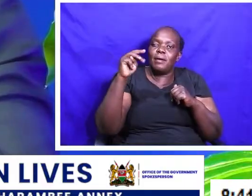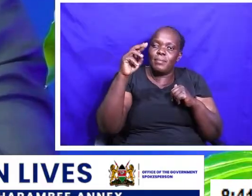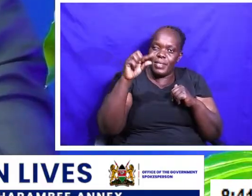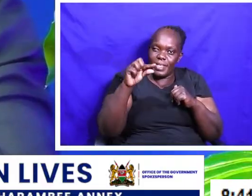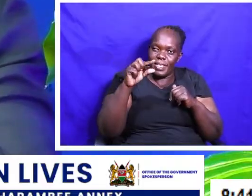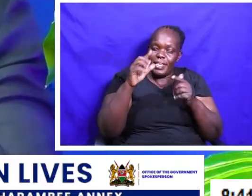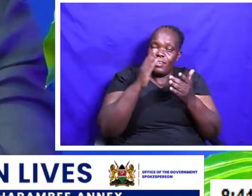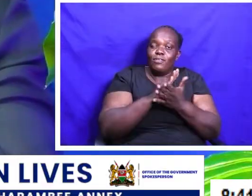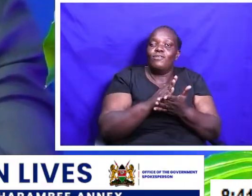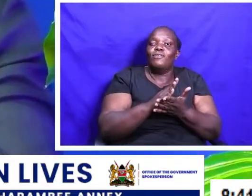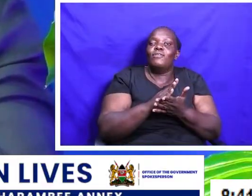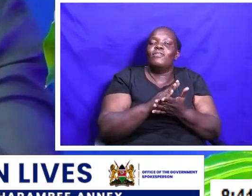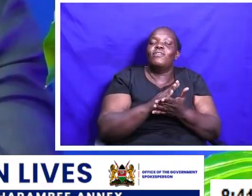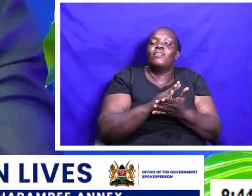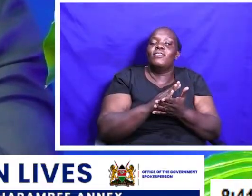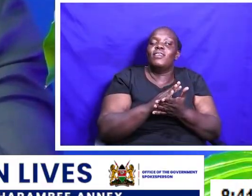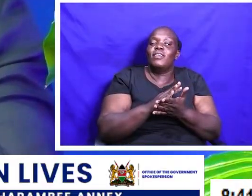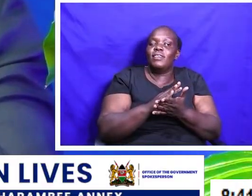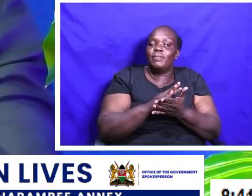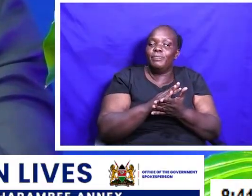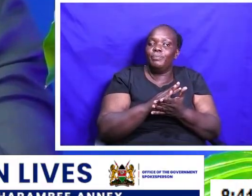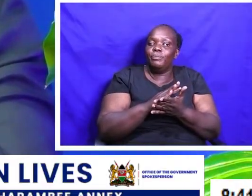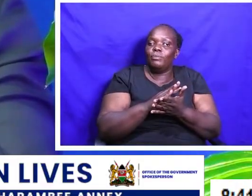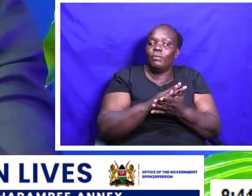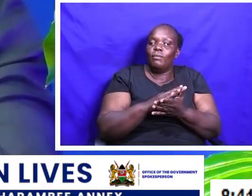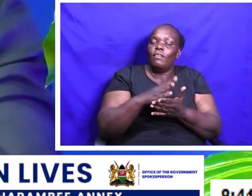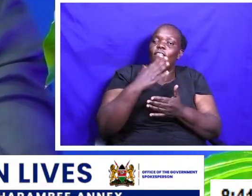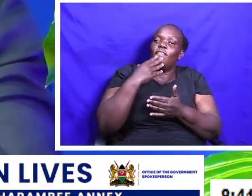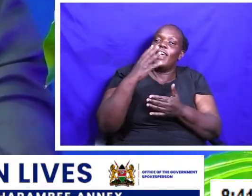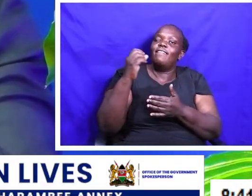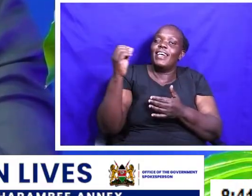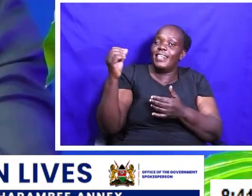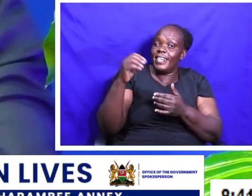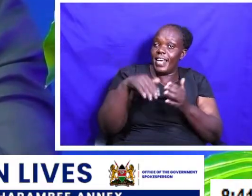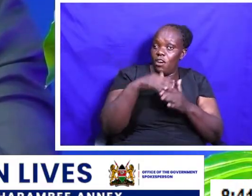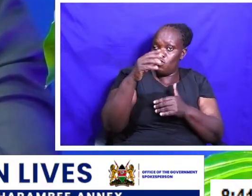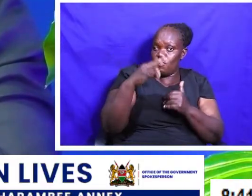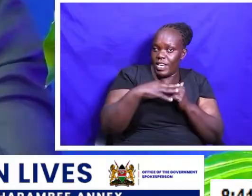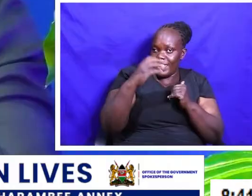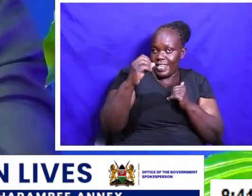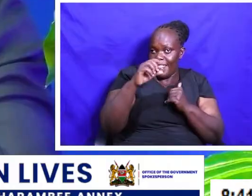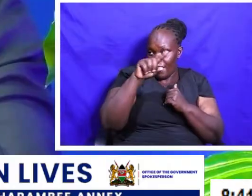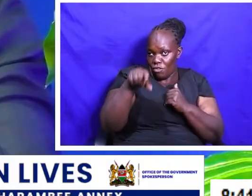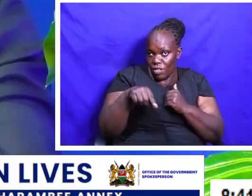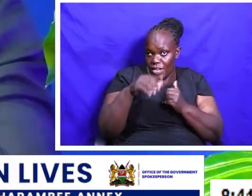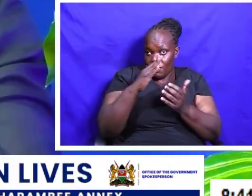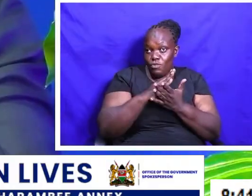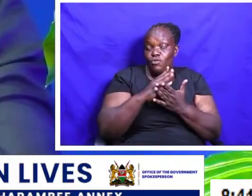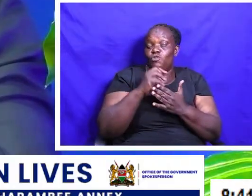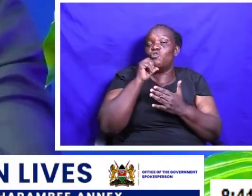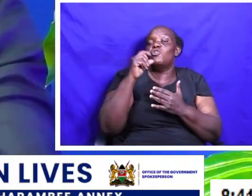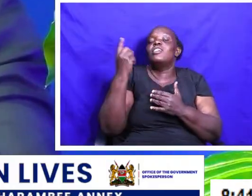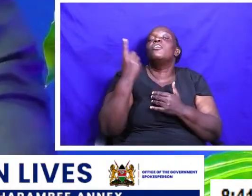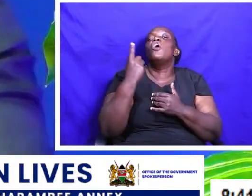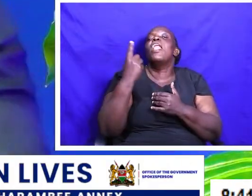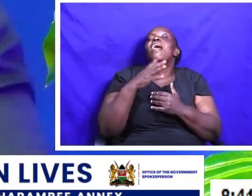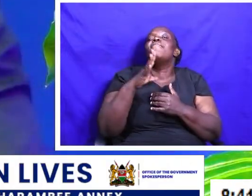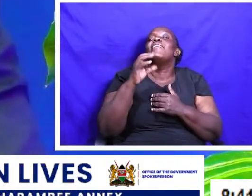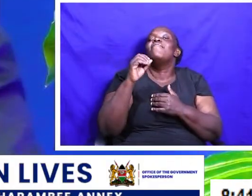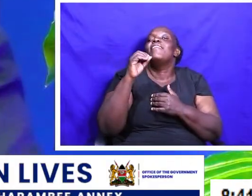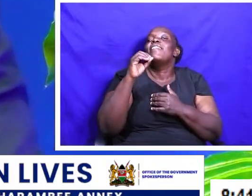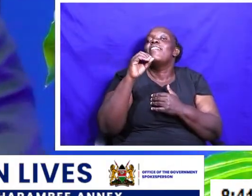79,500 metric tons. Wow. 79,500. Yeah. Yes. So it's only 500 out of 80,000. Out of 80,000. It's not even